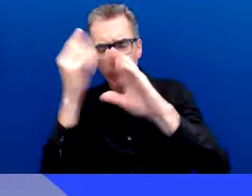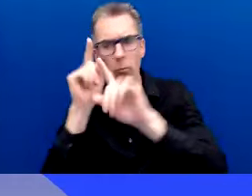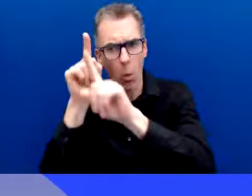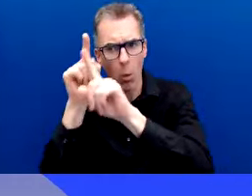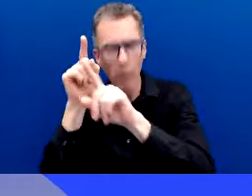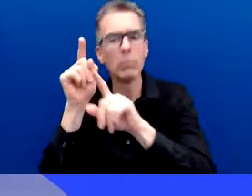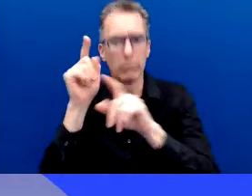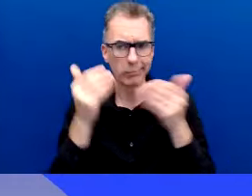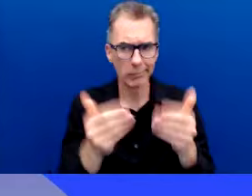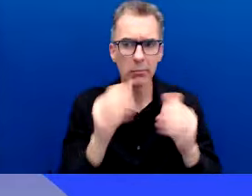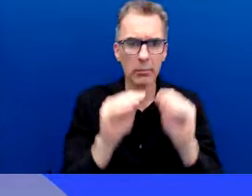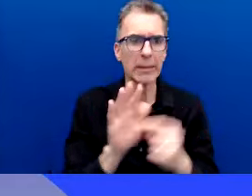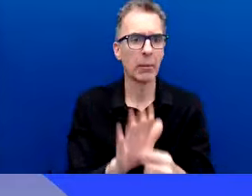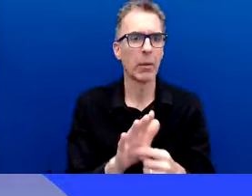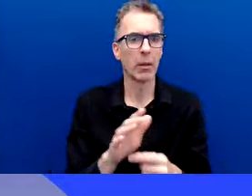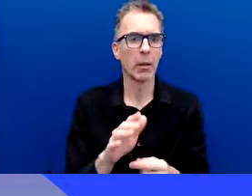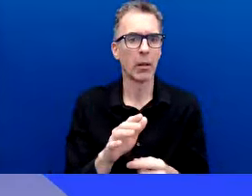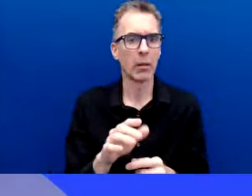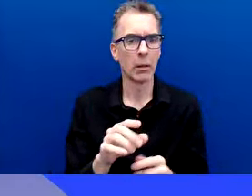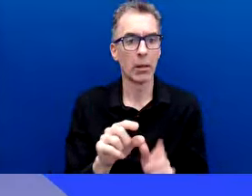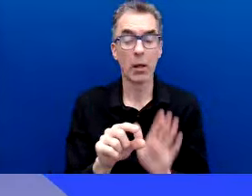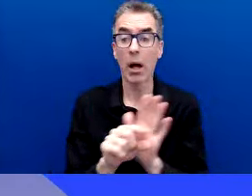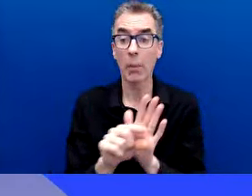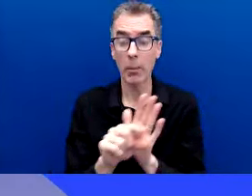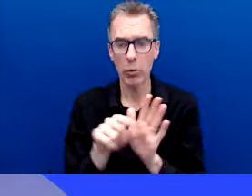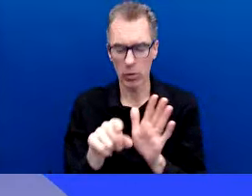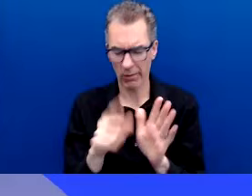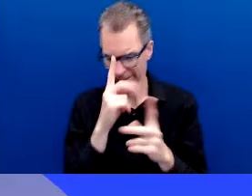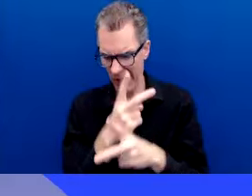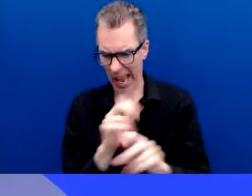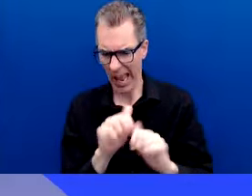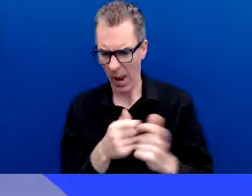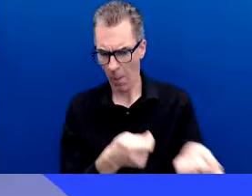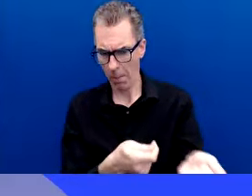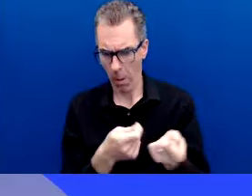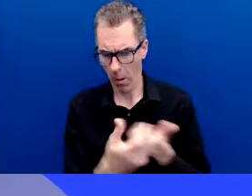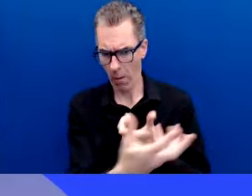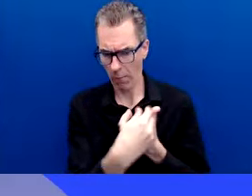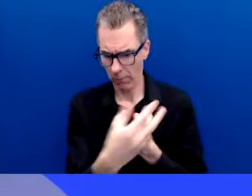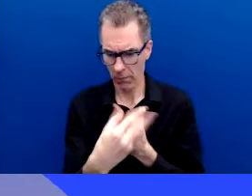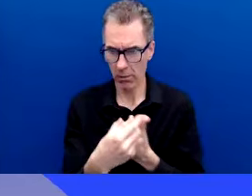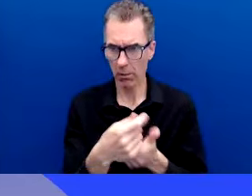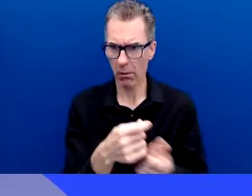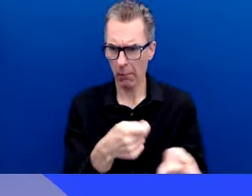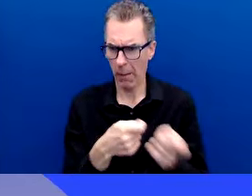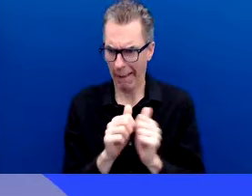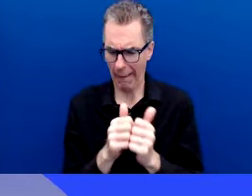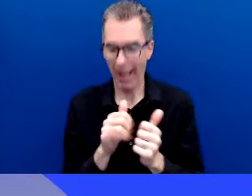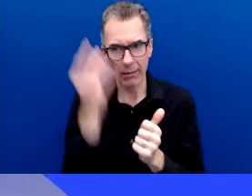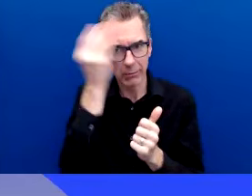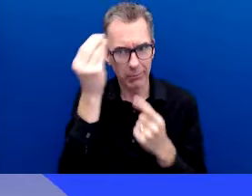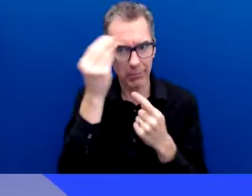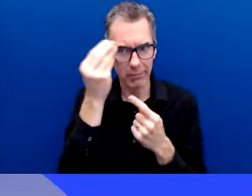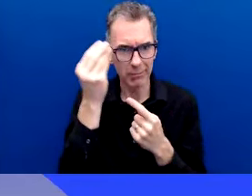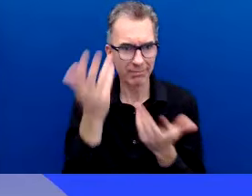about would be designing those assignments that require an interaction, which PlayPosit is going to be a perfect example of